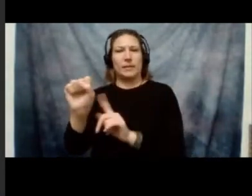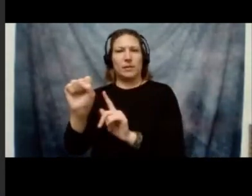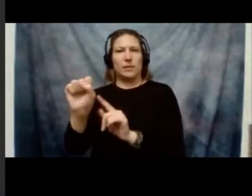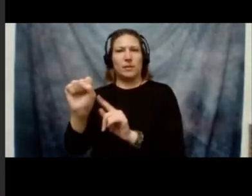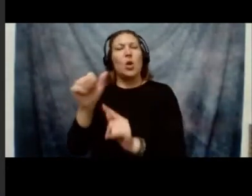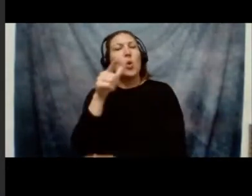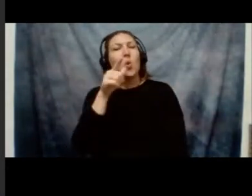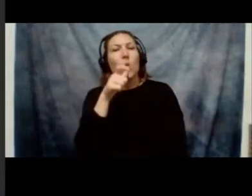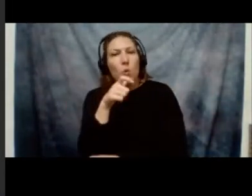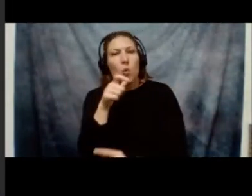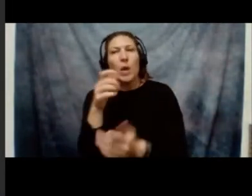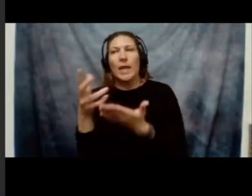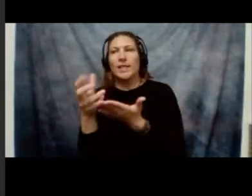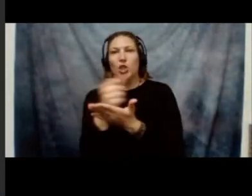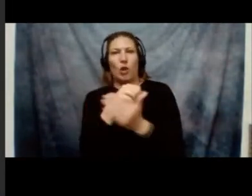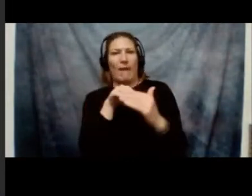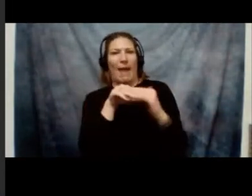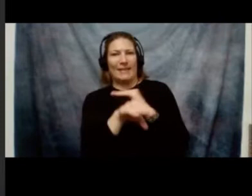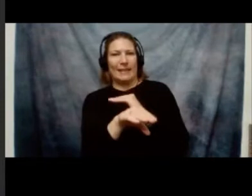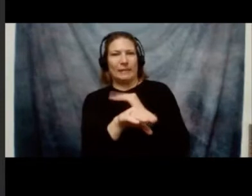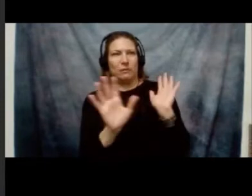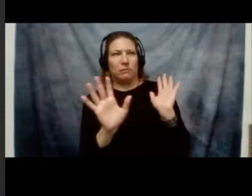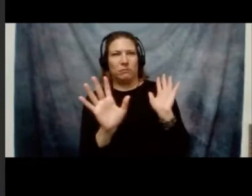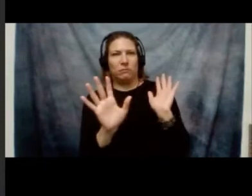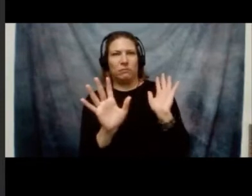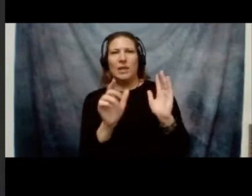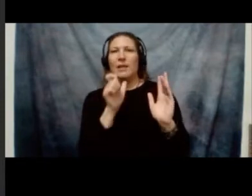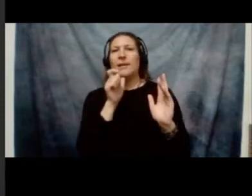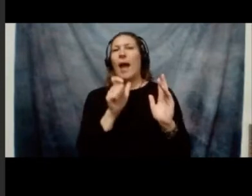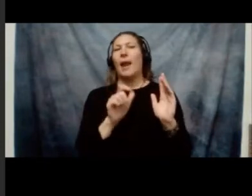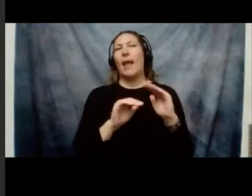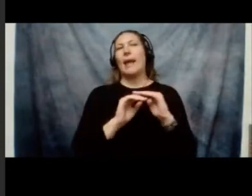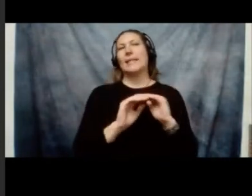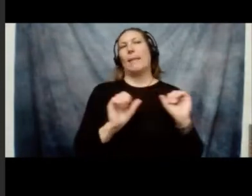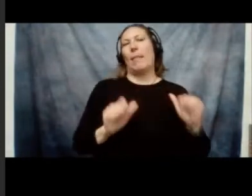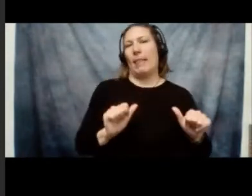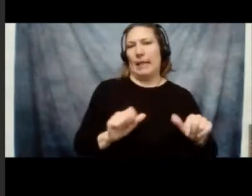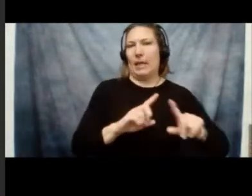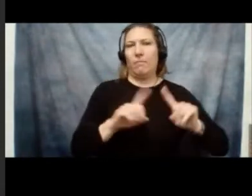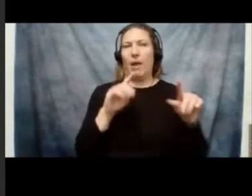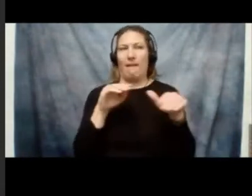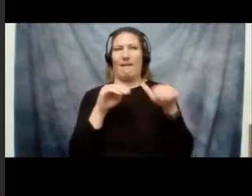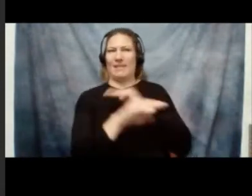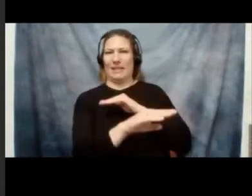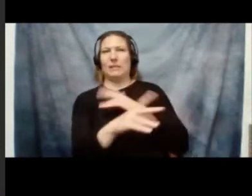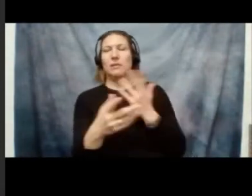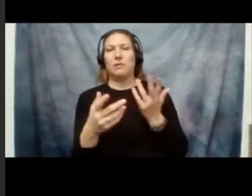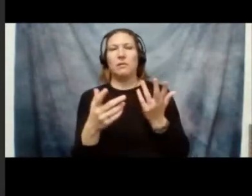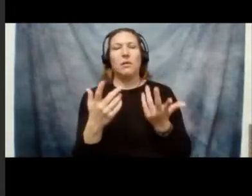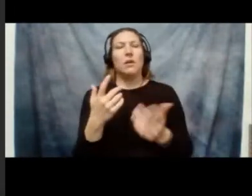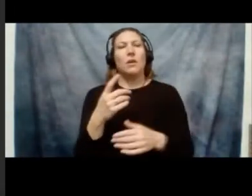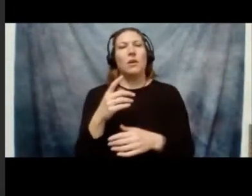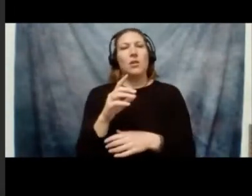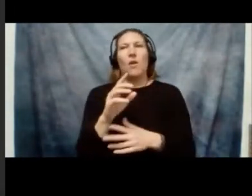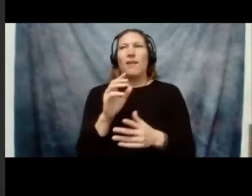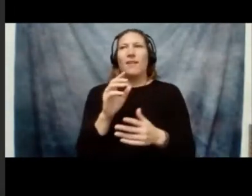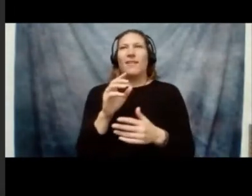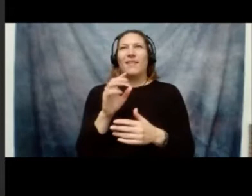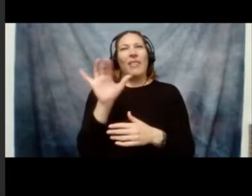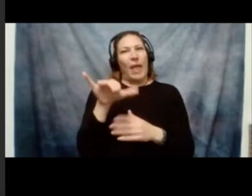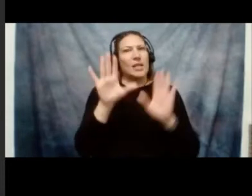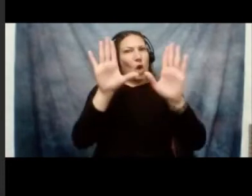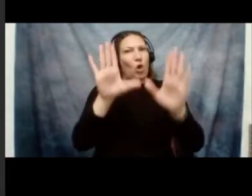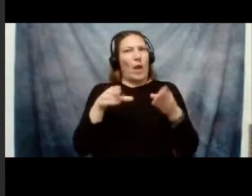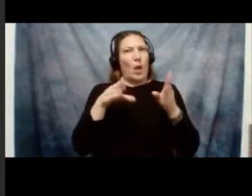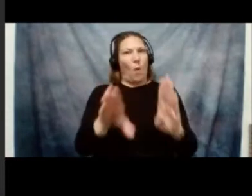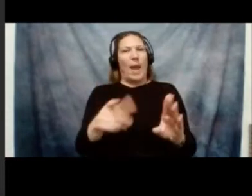opportunities? And I know there's a session later about how to get buy-in. And that to me is a great way to give buy-in is who would we like to get access